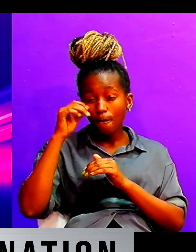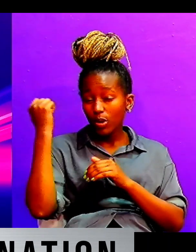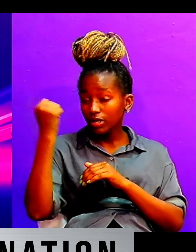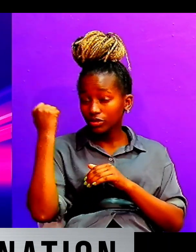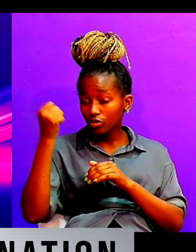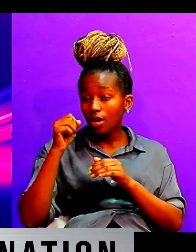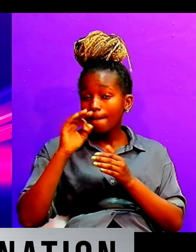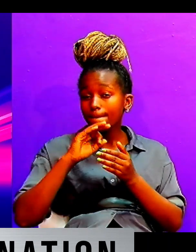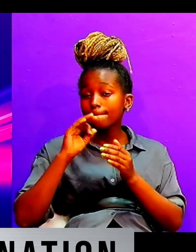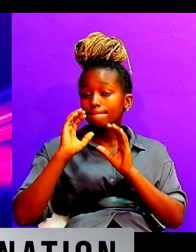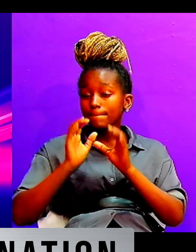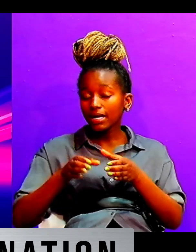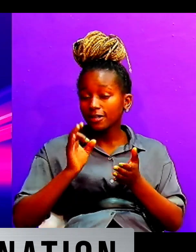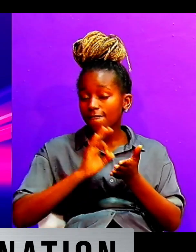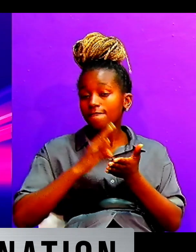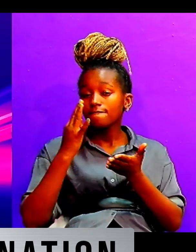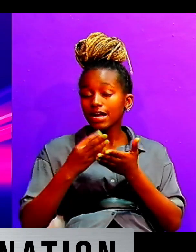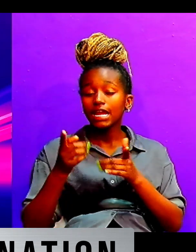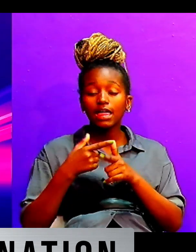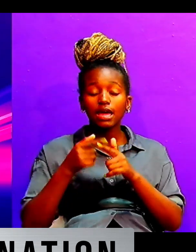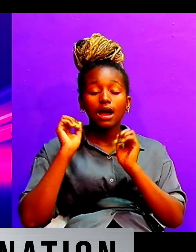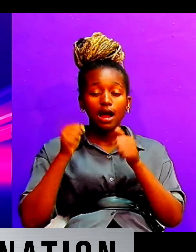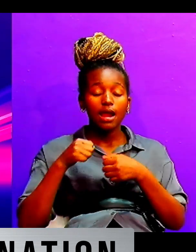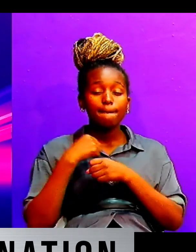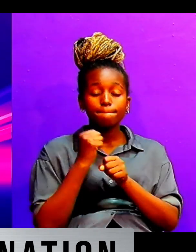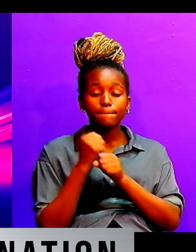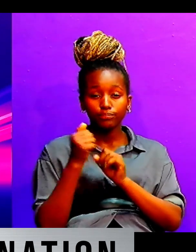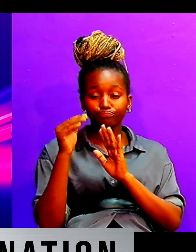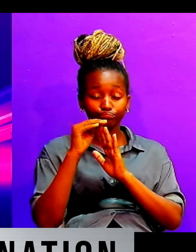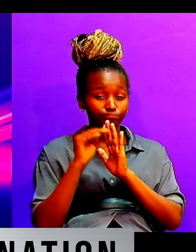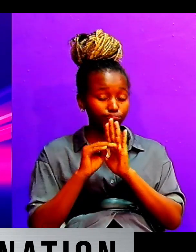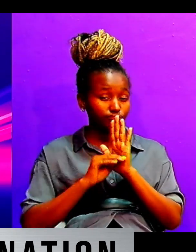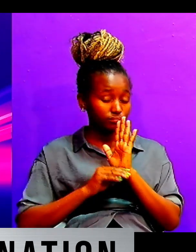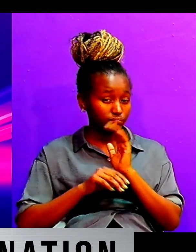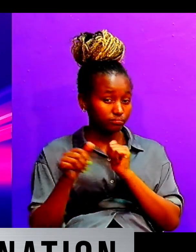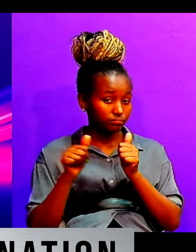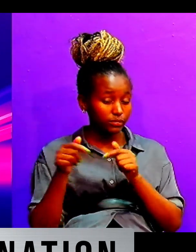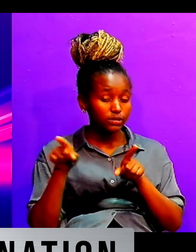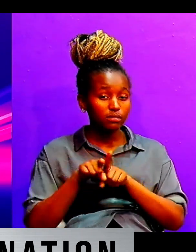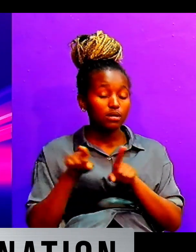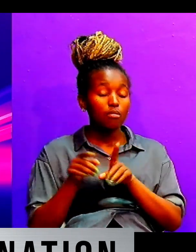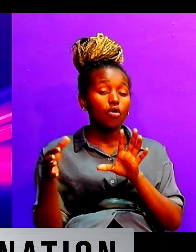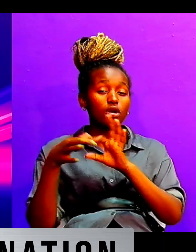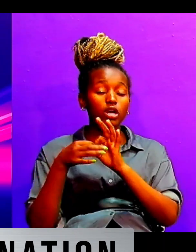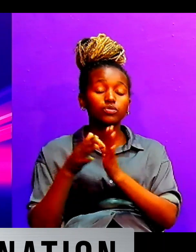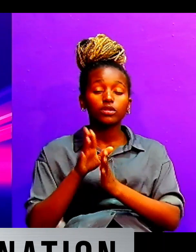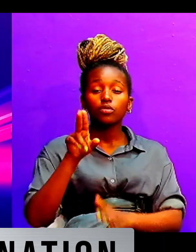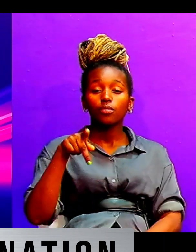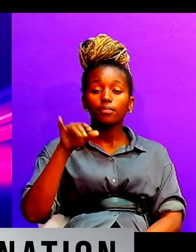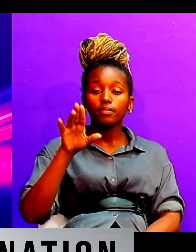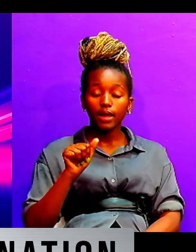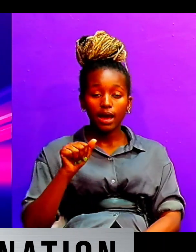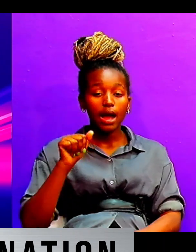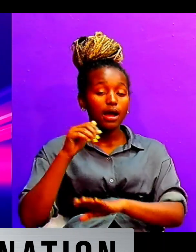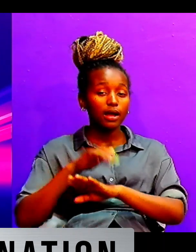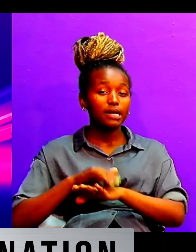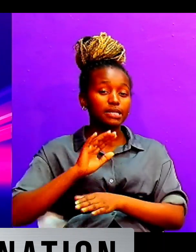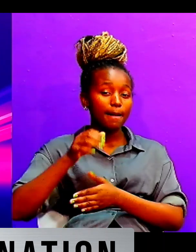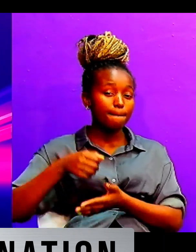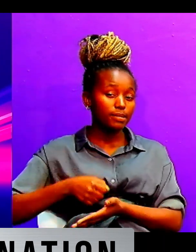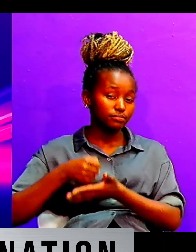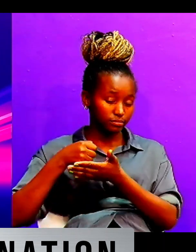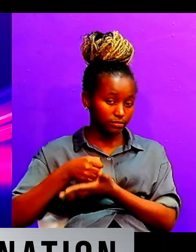our work plan as a disability league, then front it to the UPIA secretariat, then we get a budget